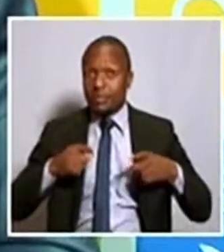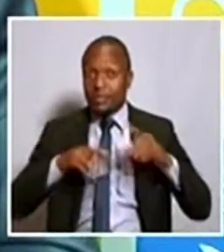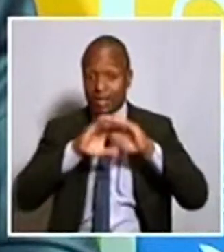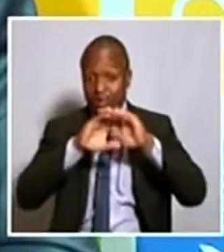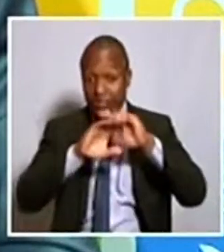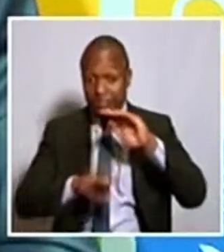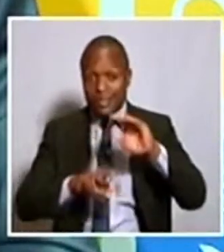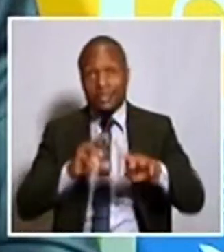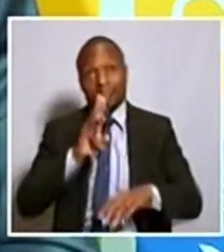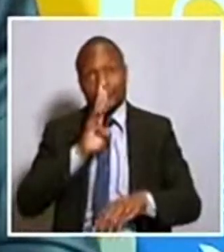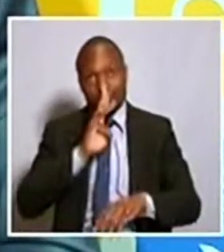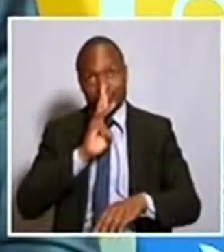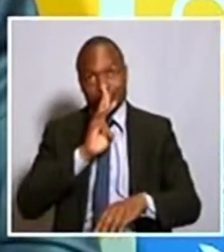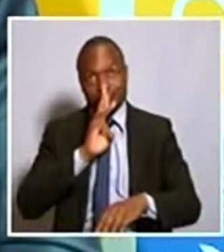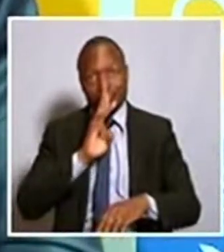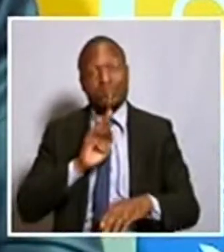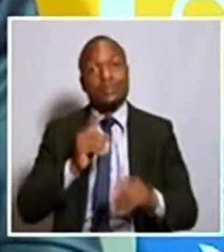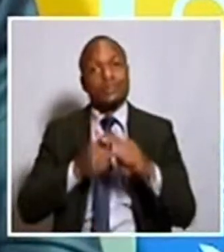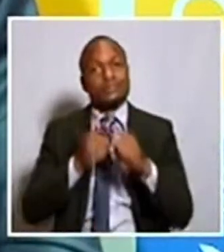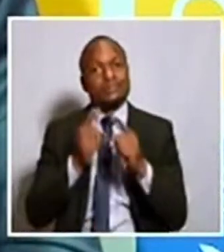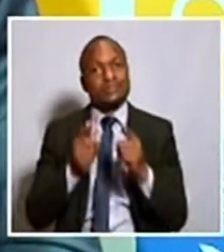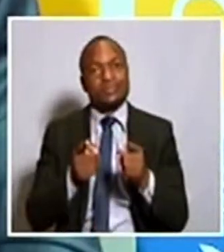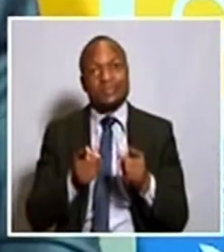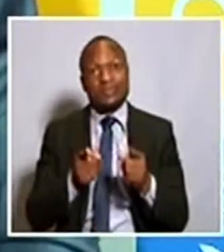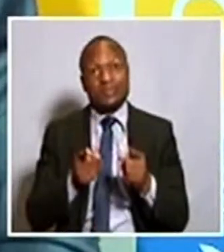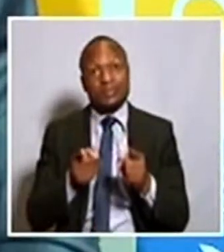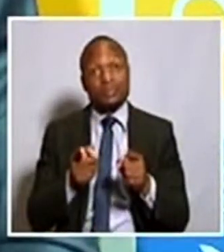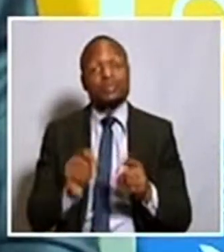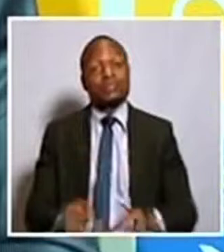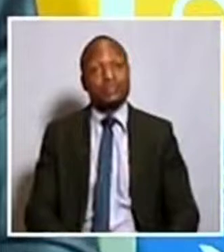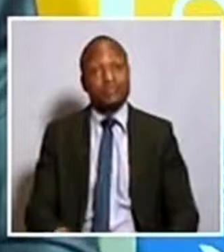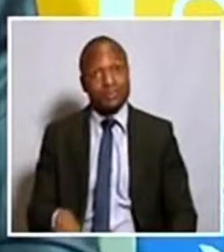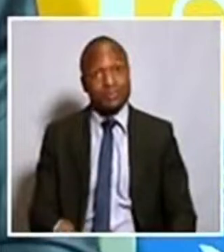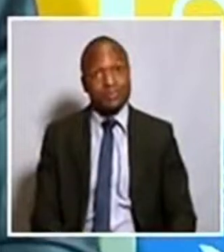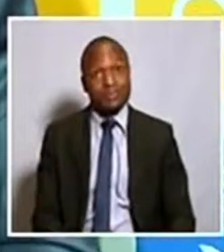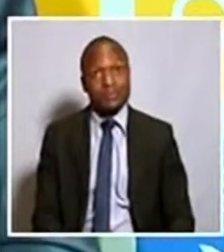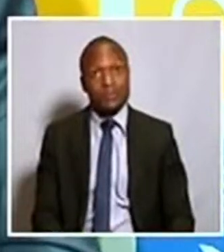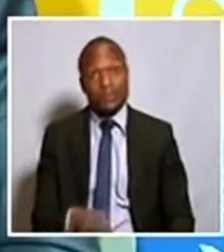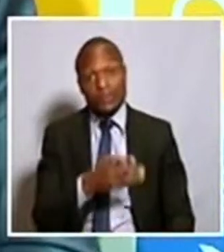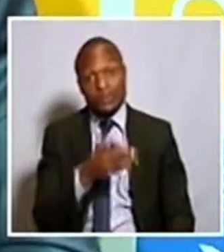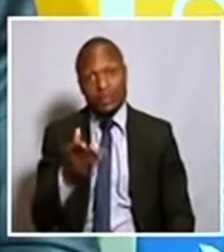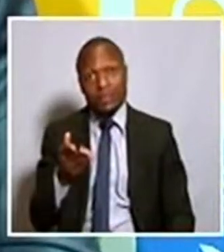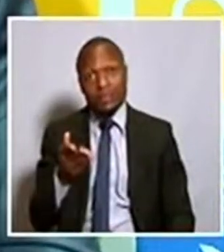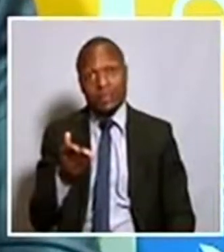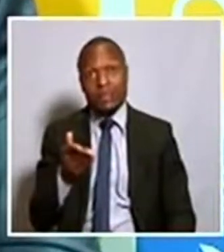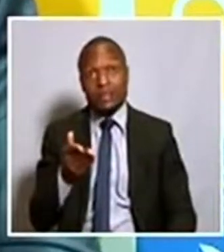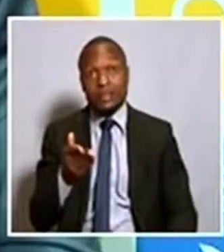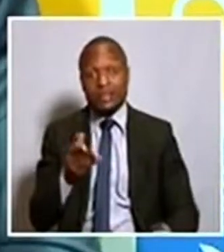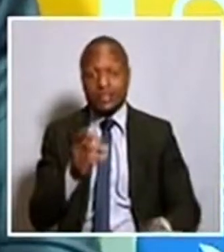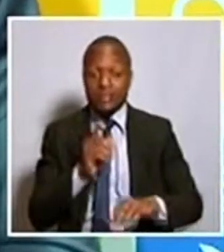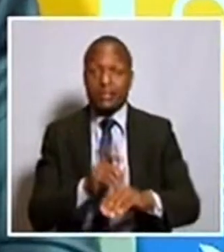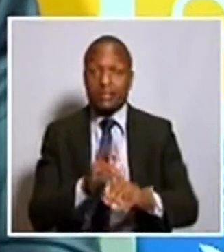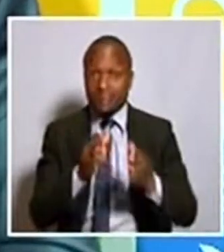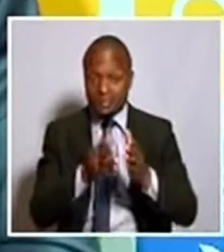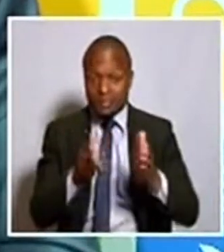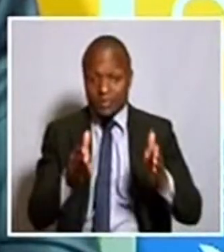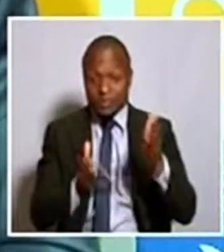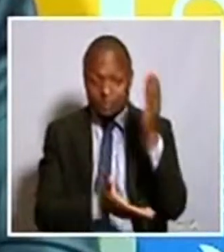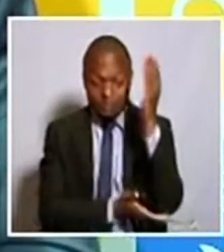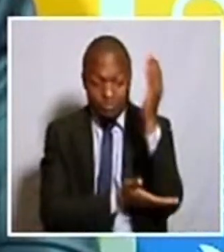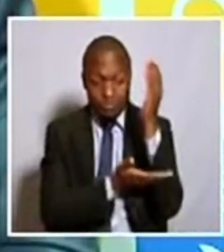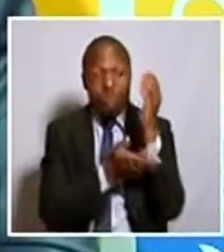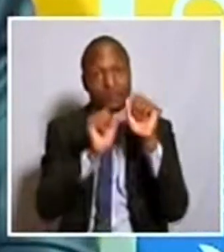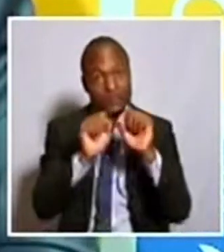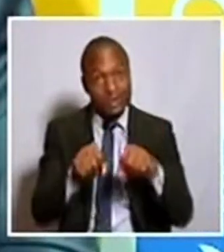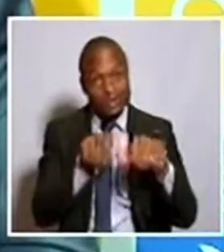water. Though, as usual, there is room of improvement that we can